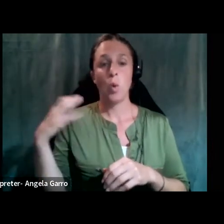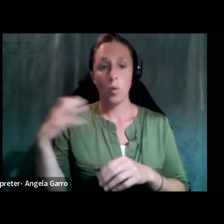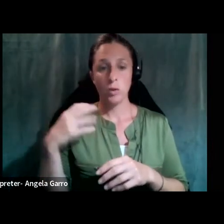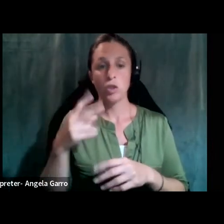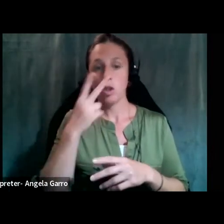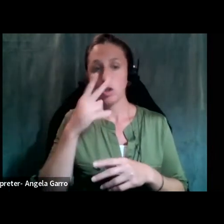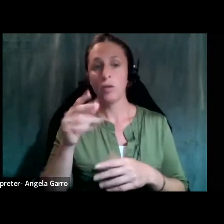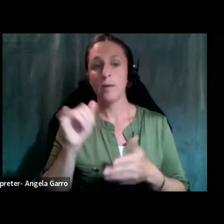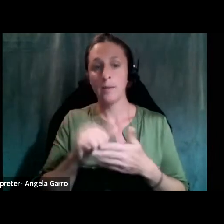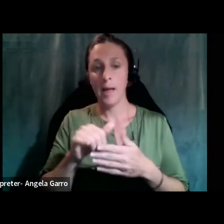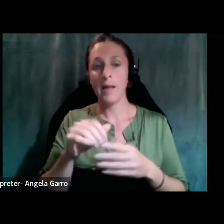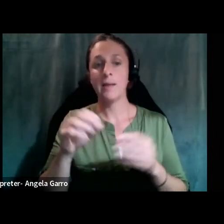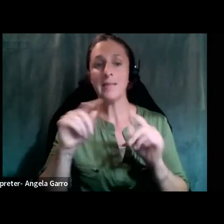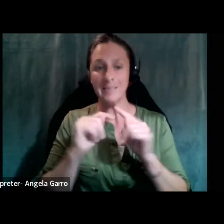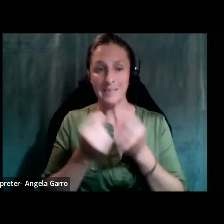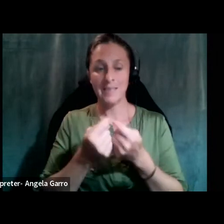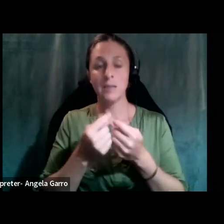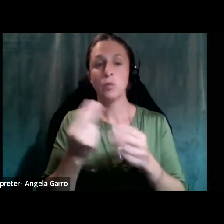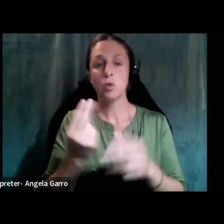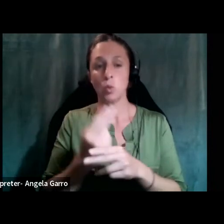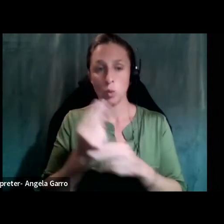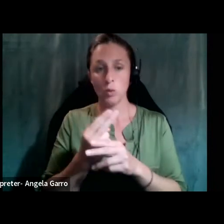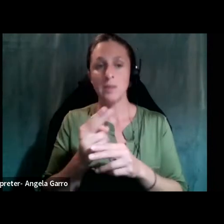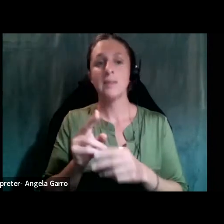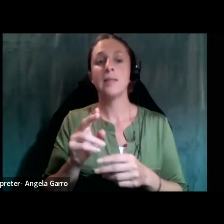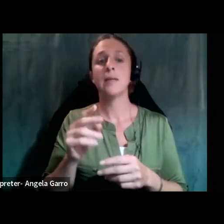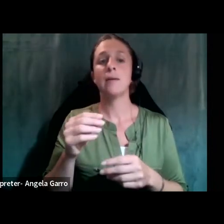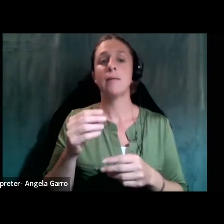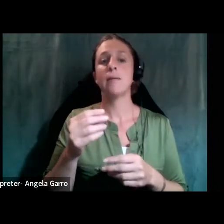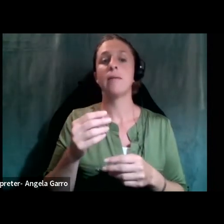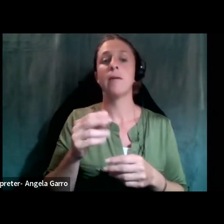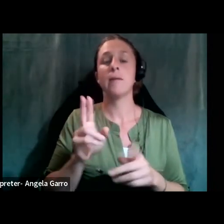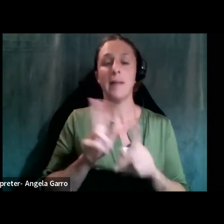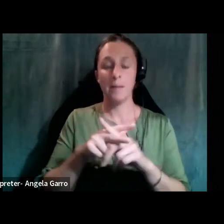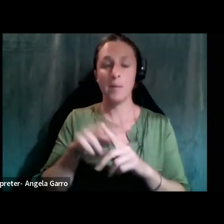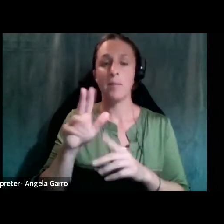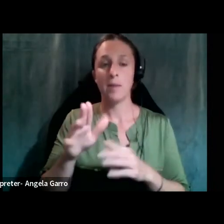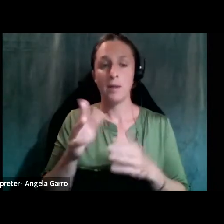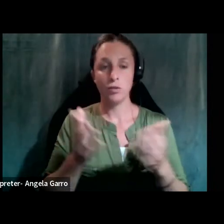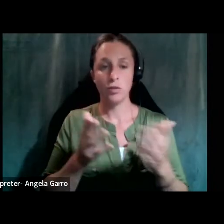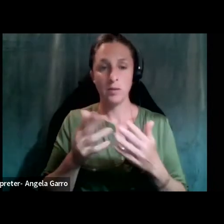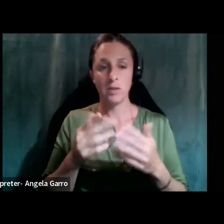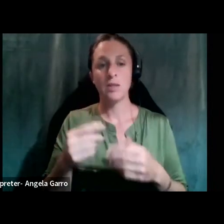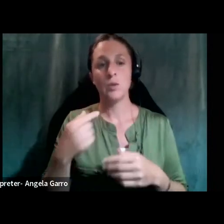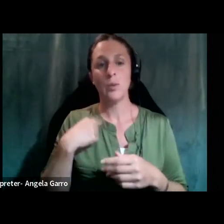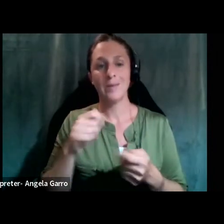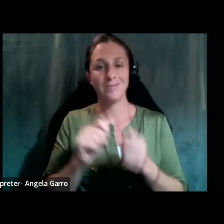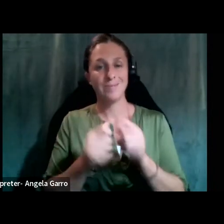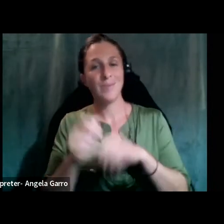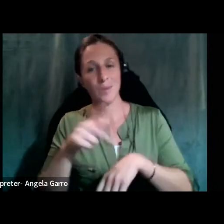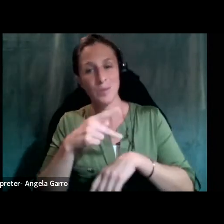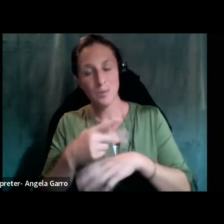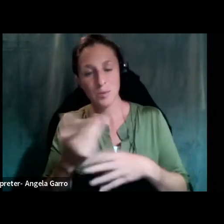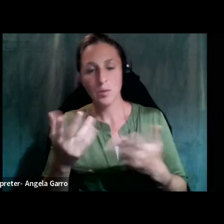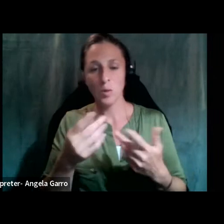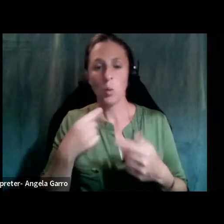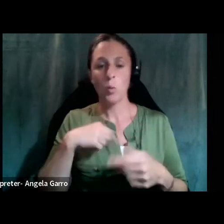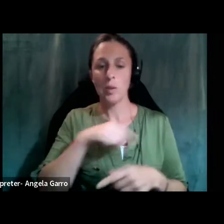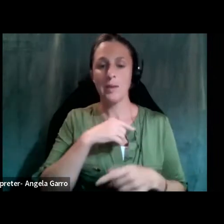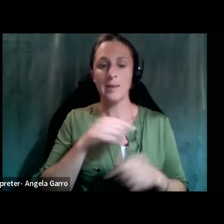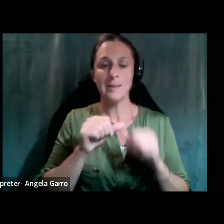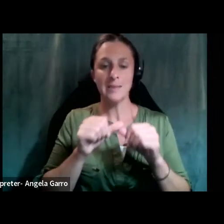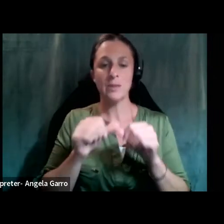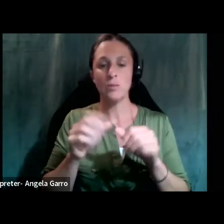and implementing them. We've had a little bit of turnover for our assistant principals, so we continuing to need some of that coaching. And